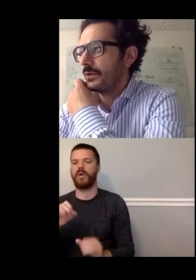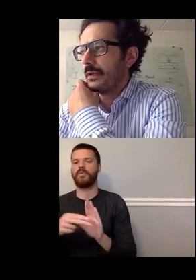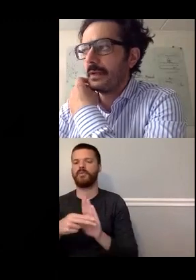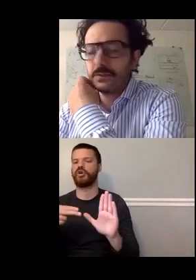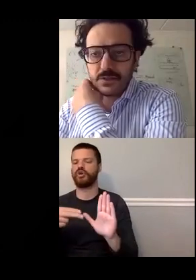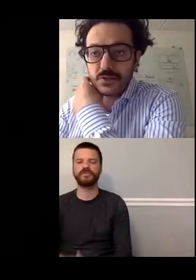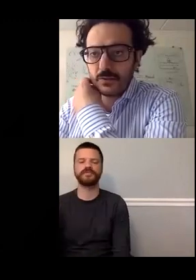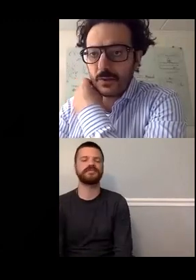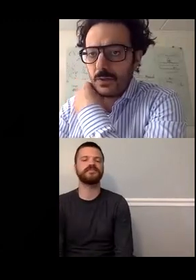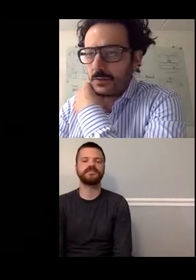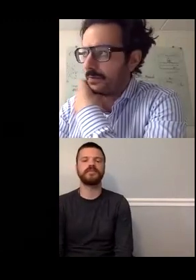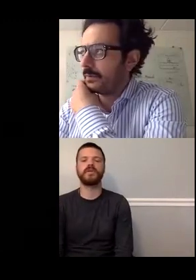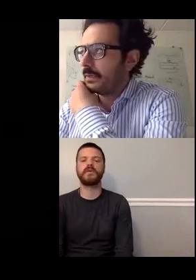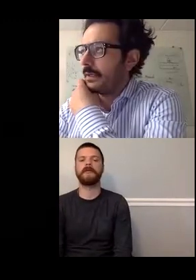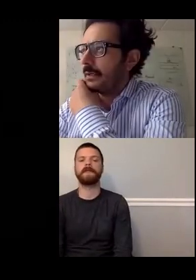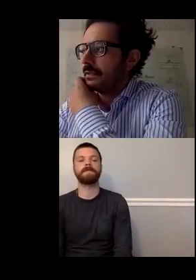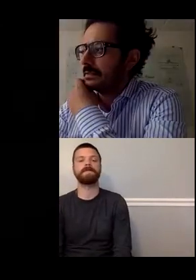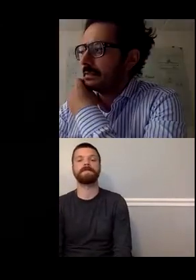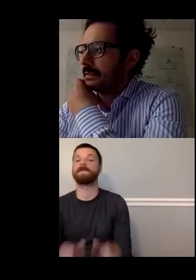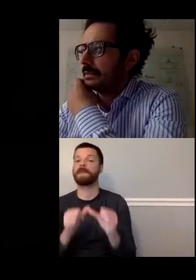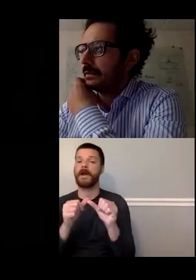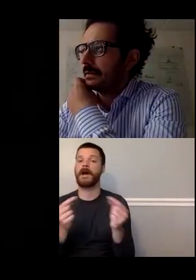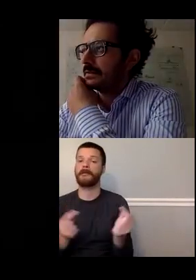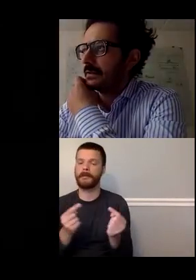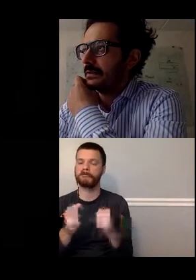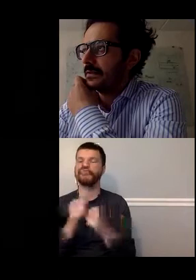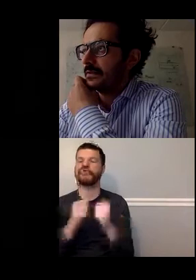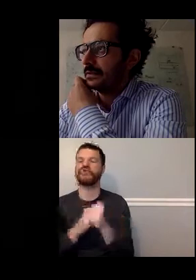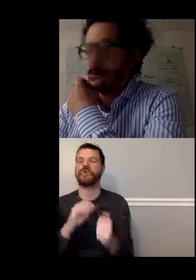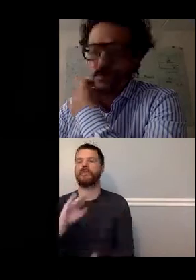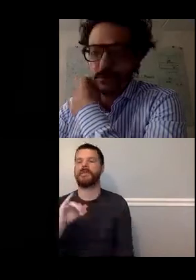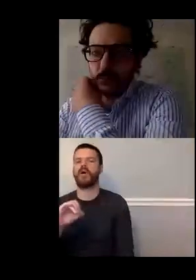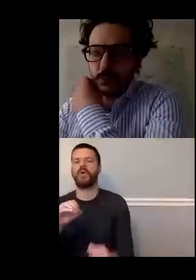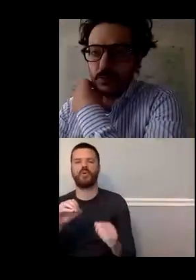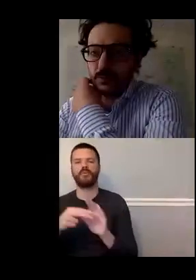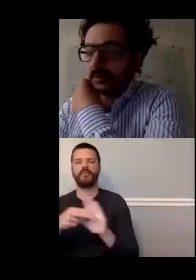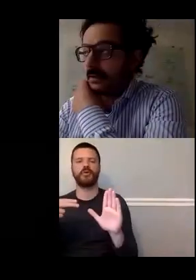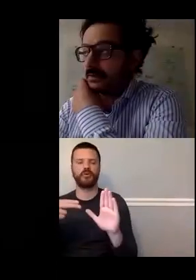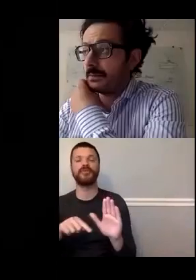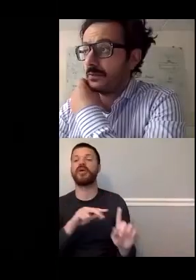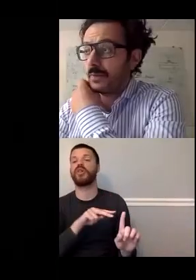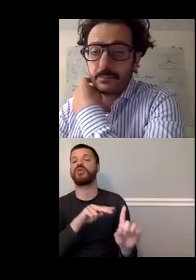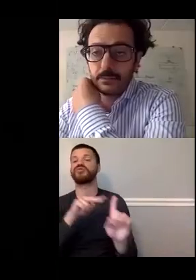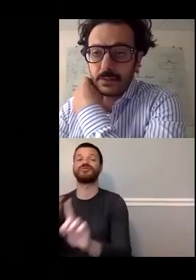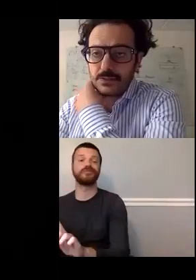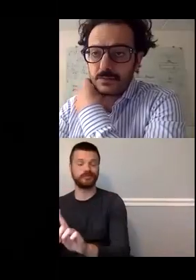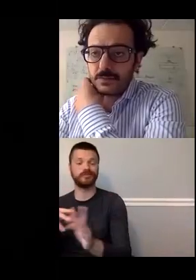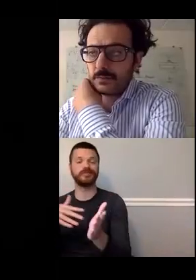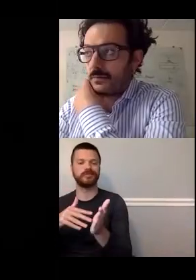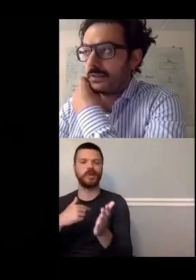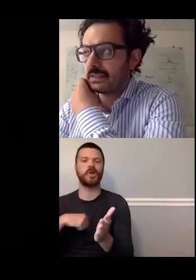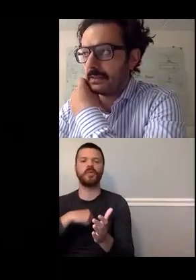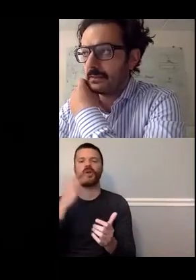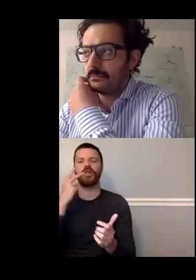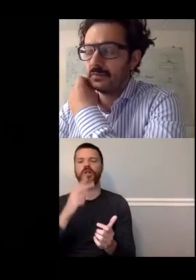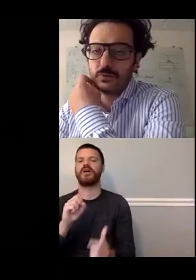So chronic pain structural biomarkers. This is a longitudinal study where we looked at subacute back pain patients.